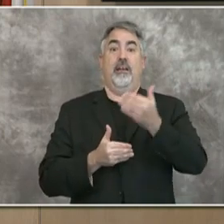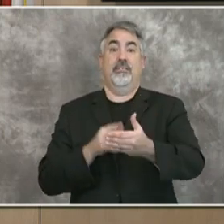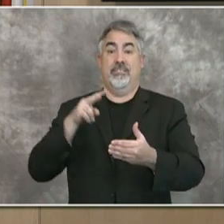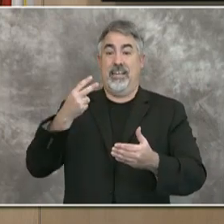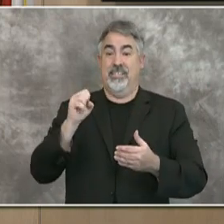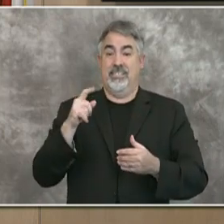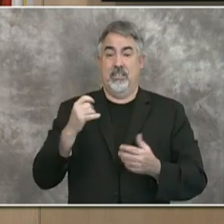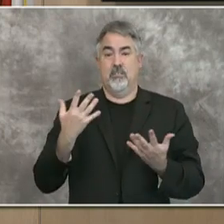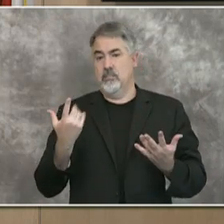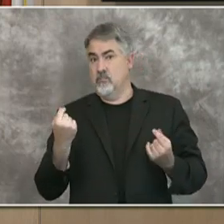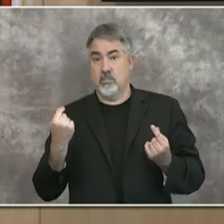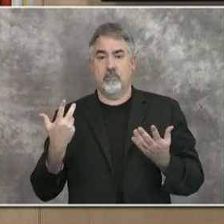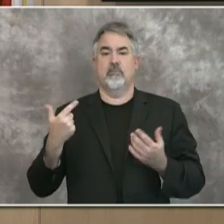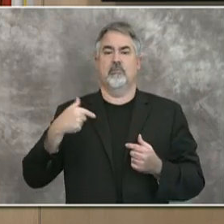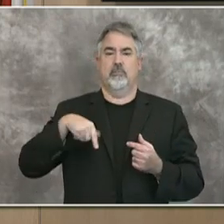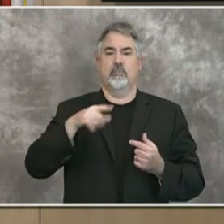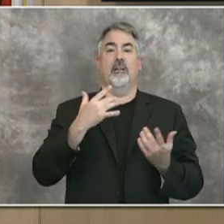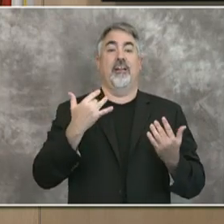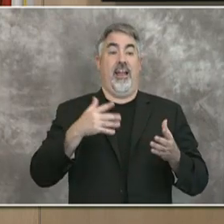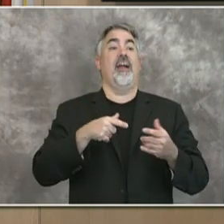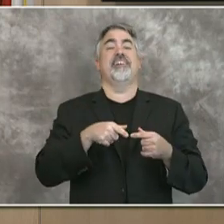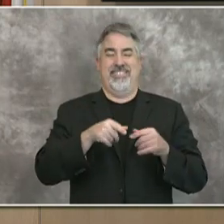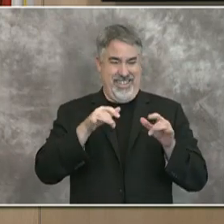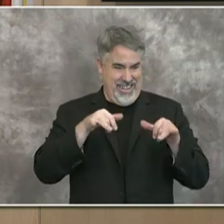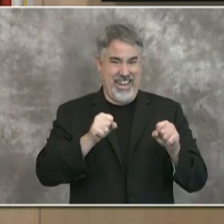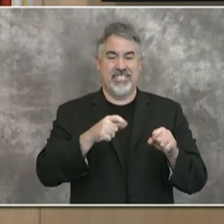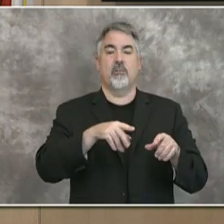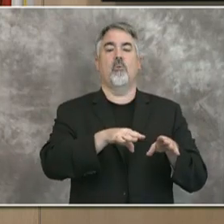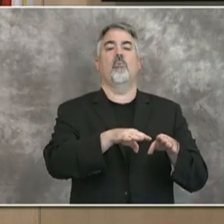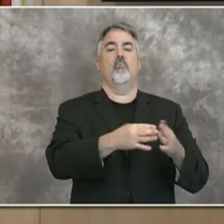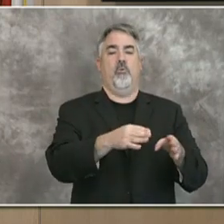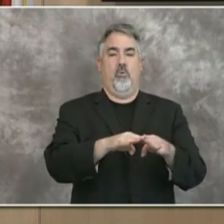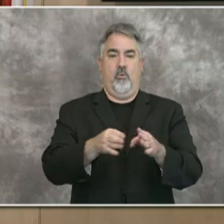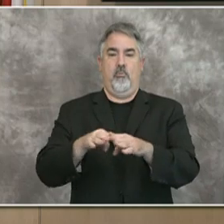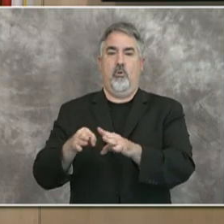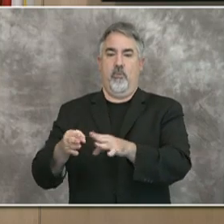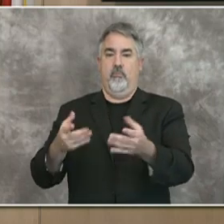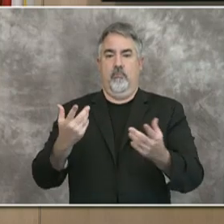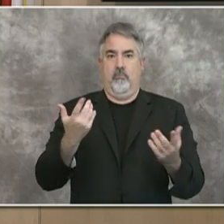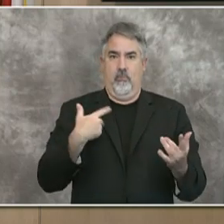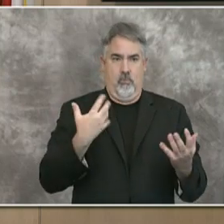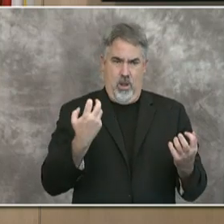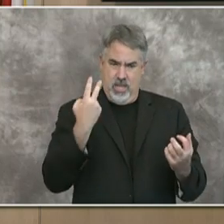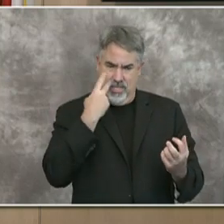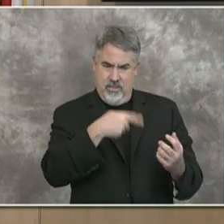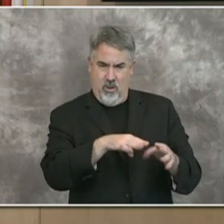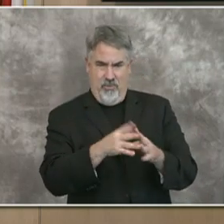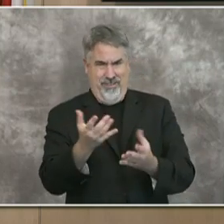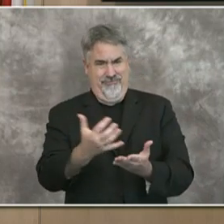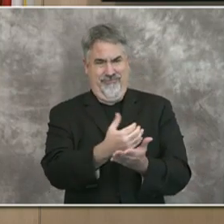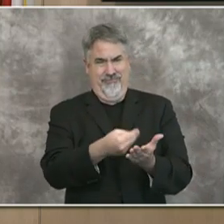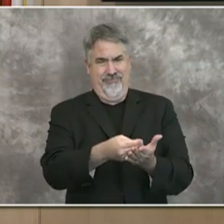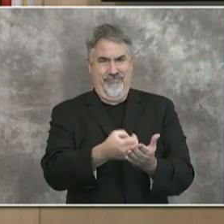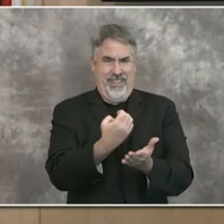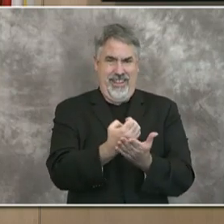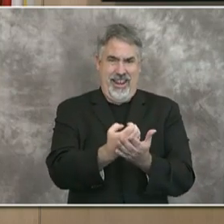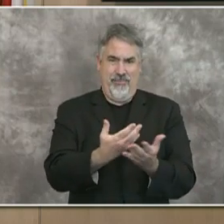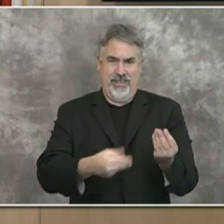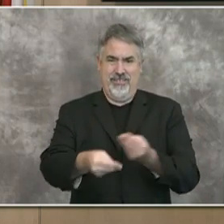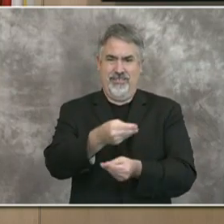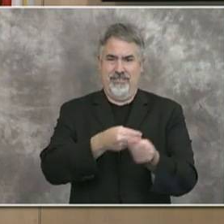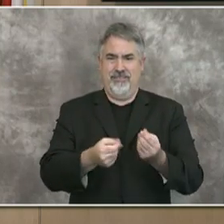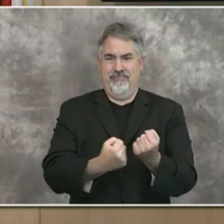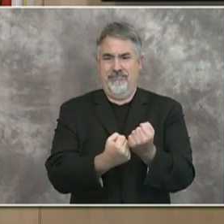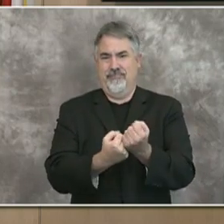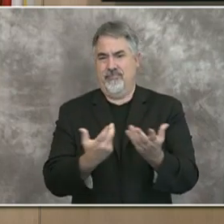to be able to open, if you are in that category of employers, as rapidly as possible. Some of that is what we're waiting on from the state, and some of it is